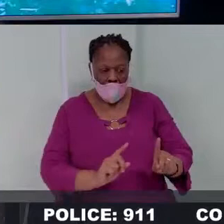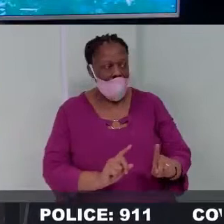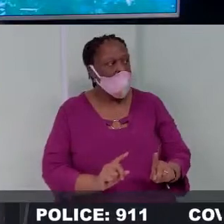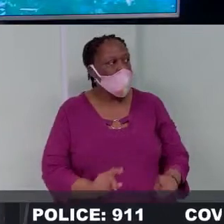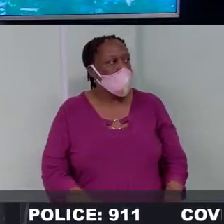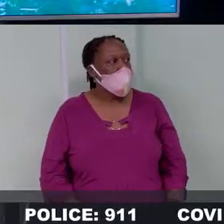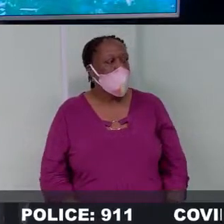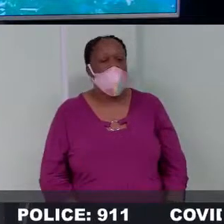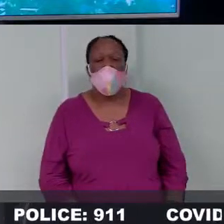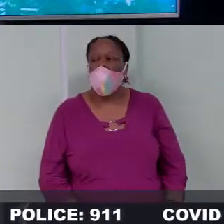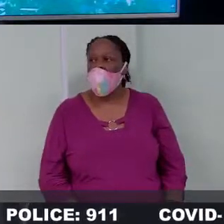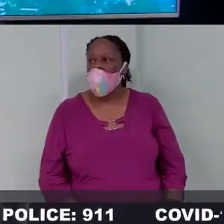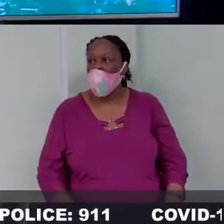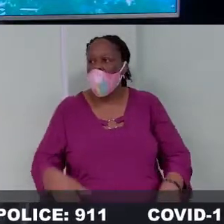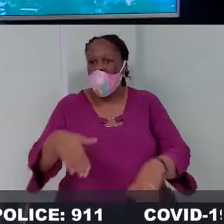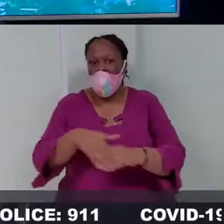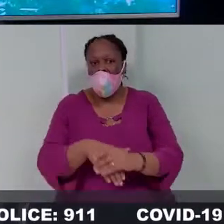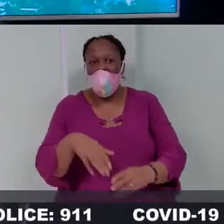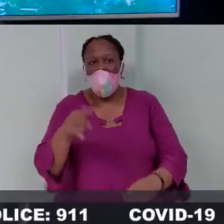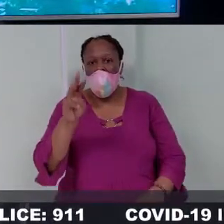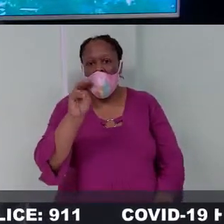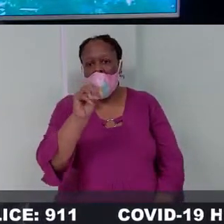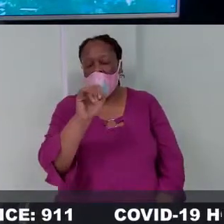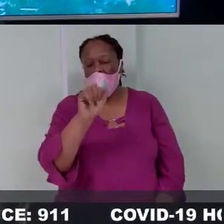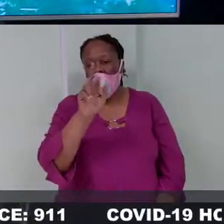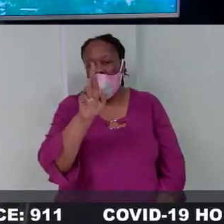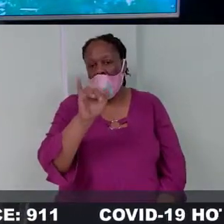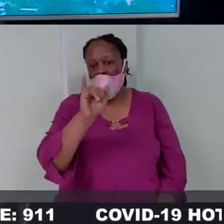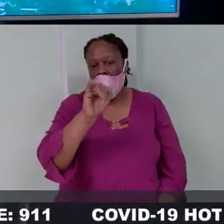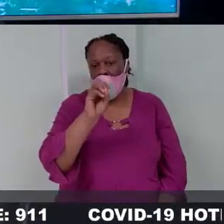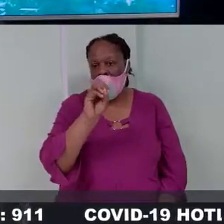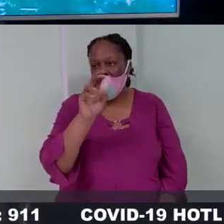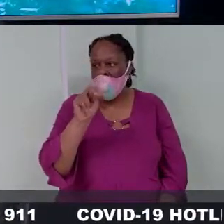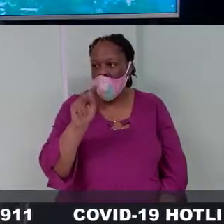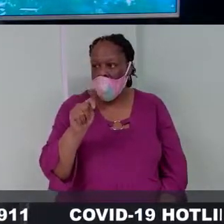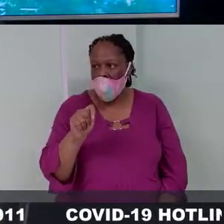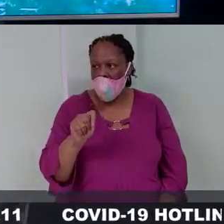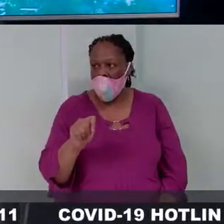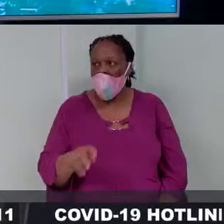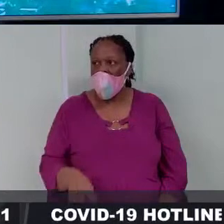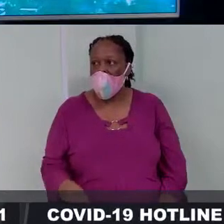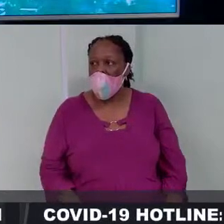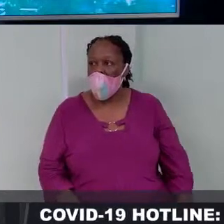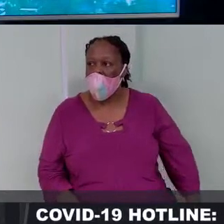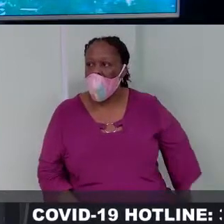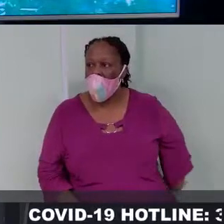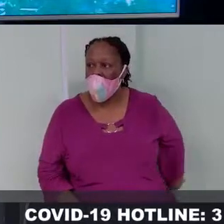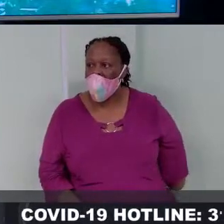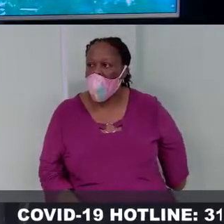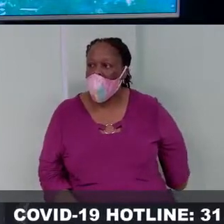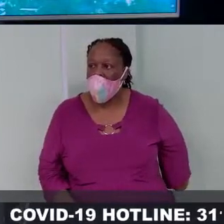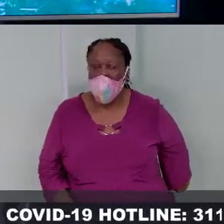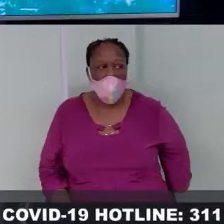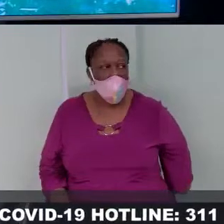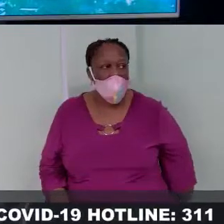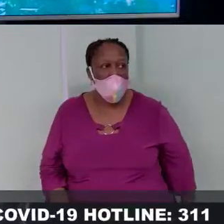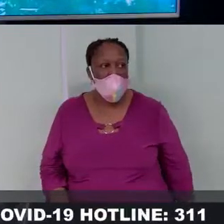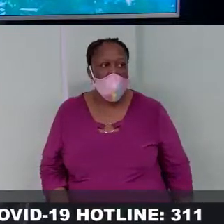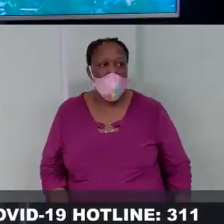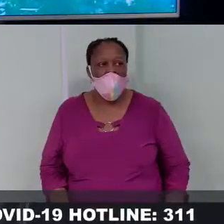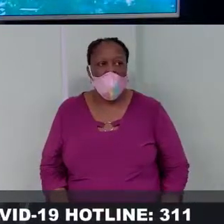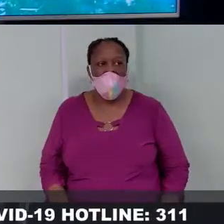to the public. I would suggest for them to put stickers in place and keep Jacta open.